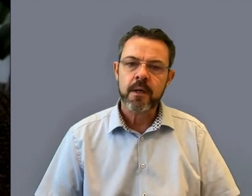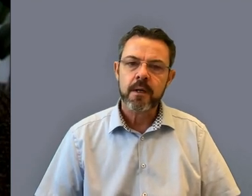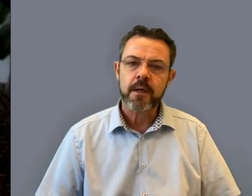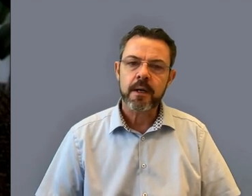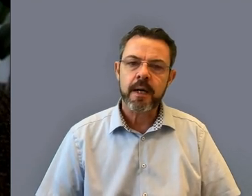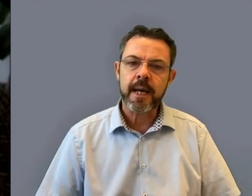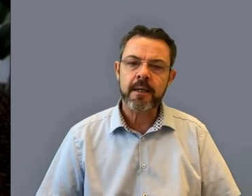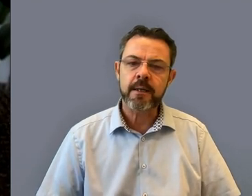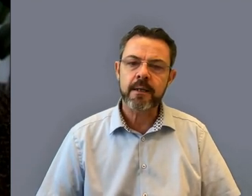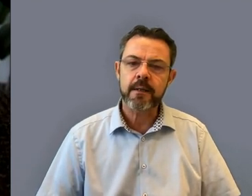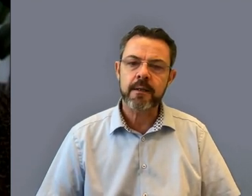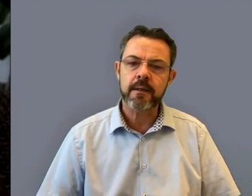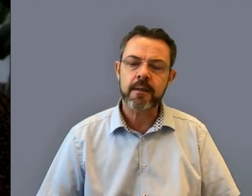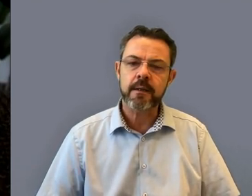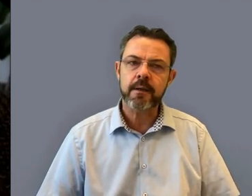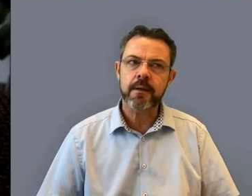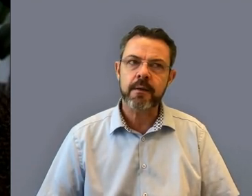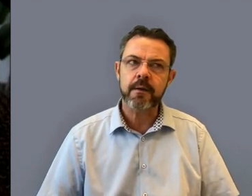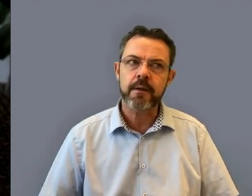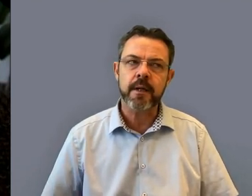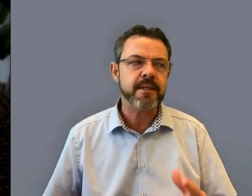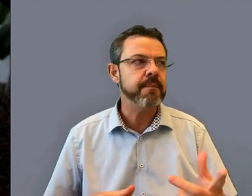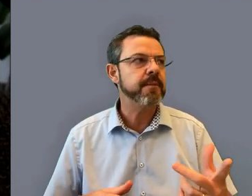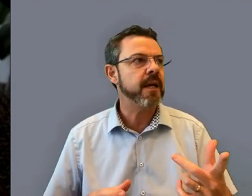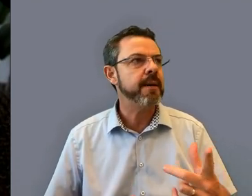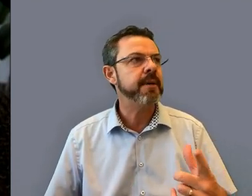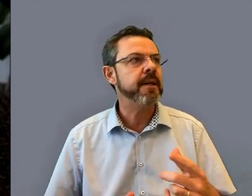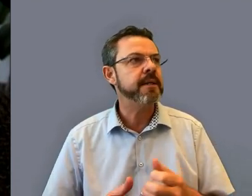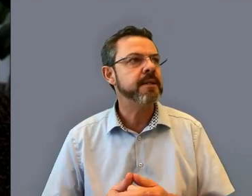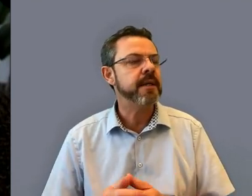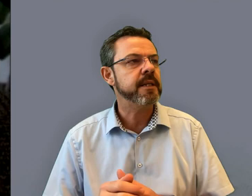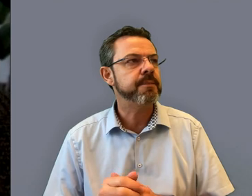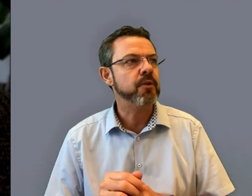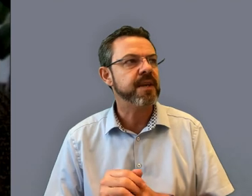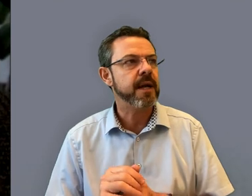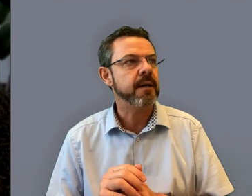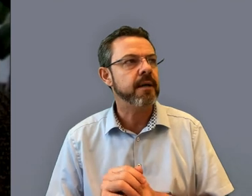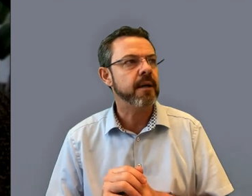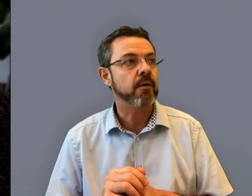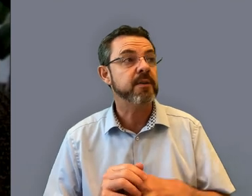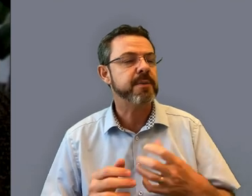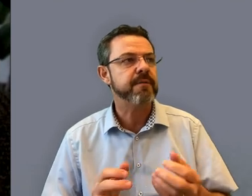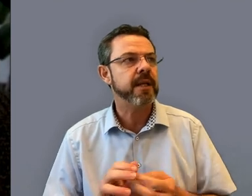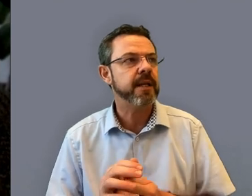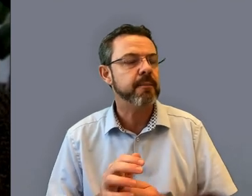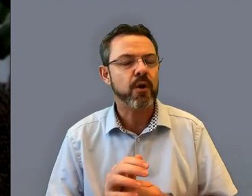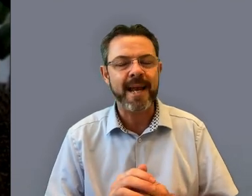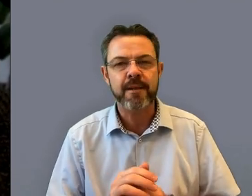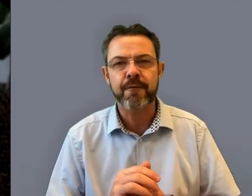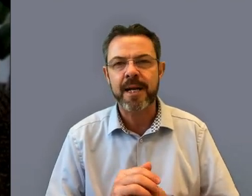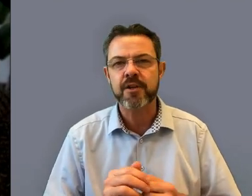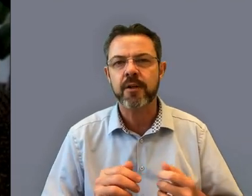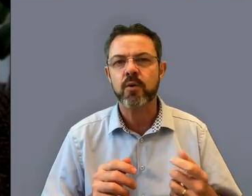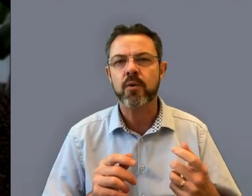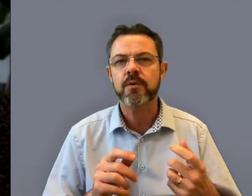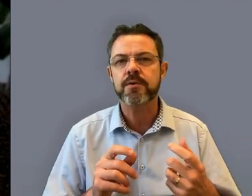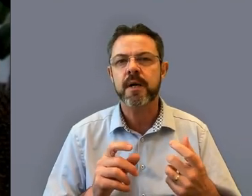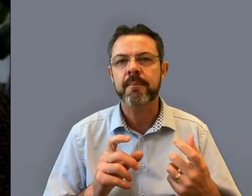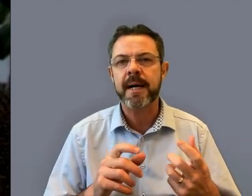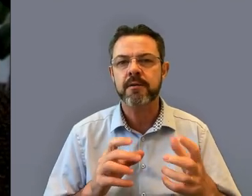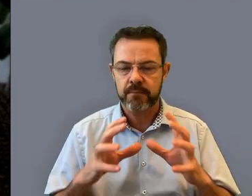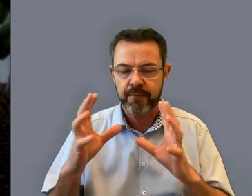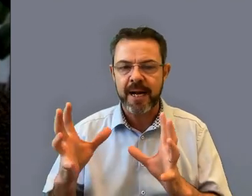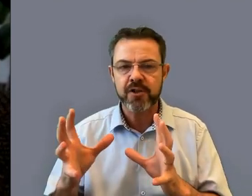And Nassim Taleb in his books or specifically in the book Anti-Fragile,